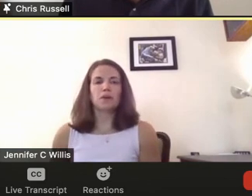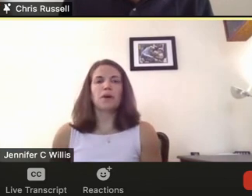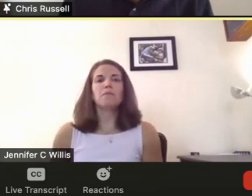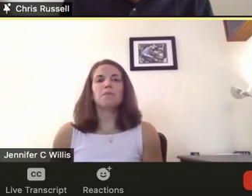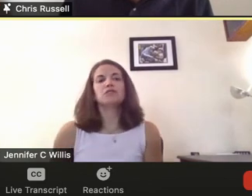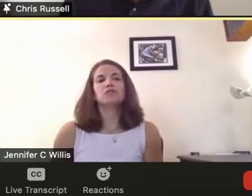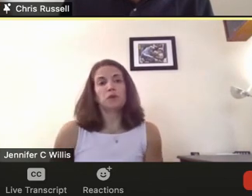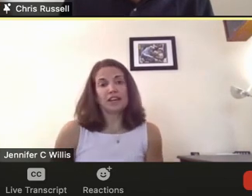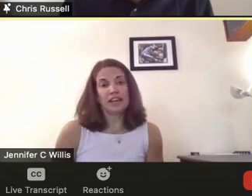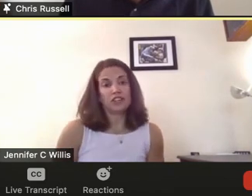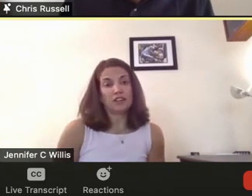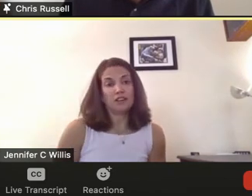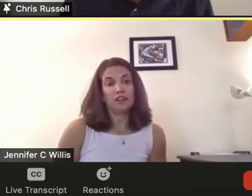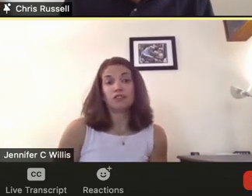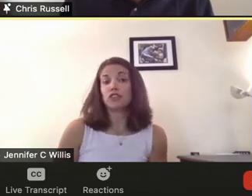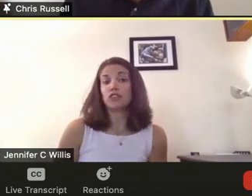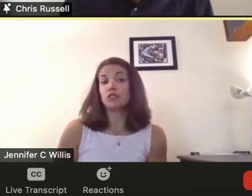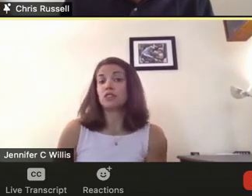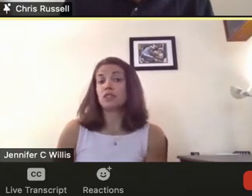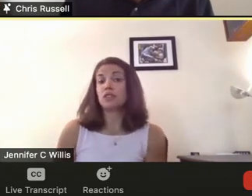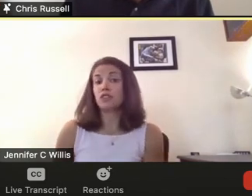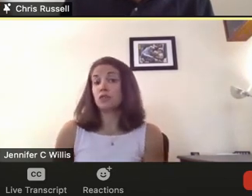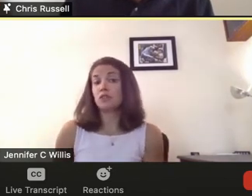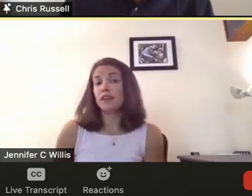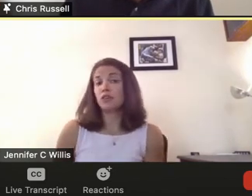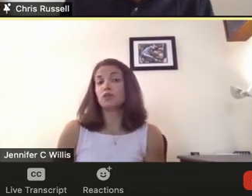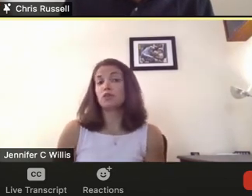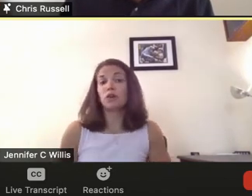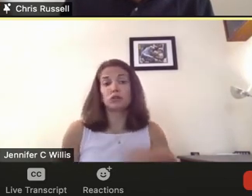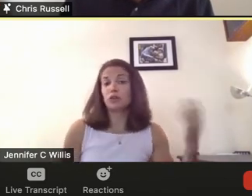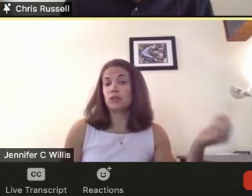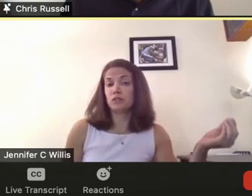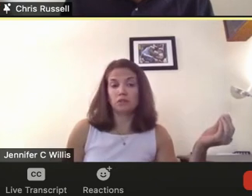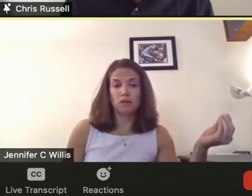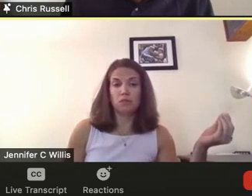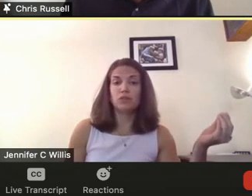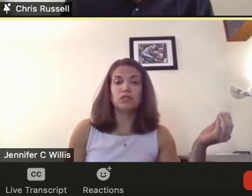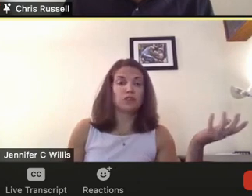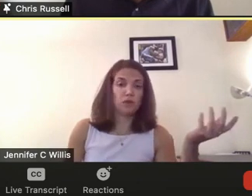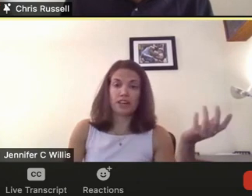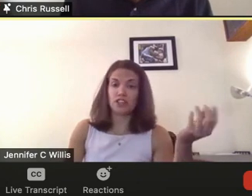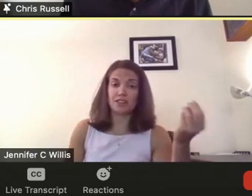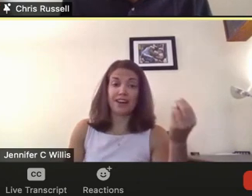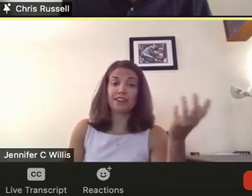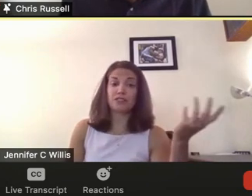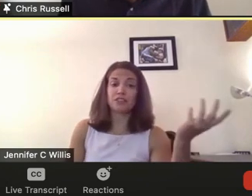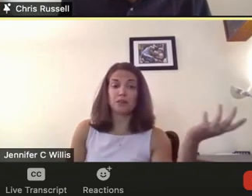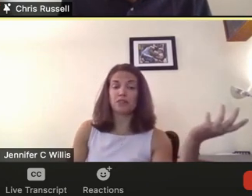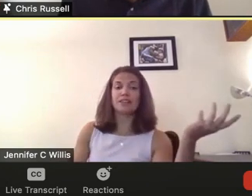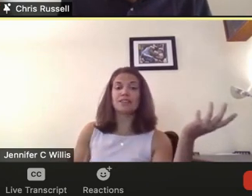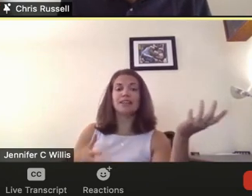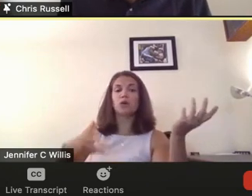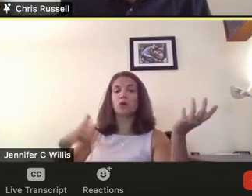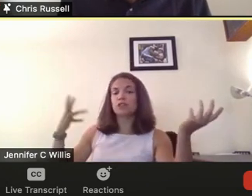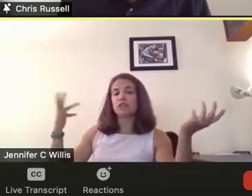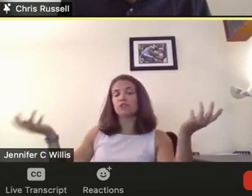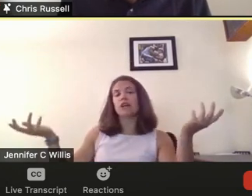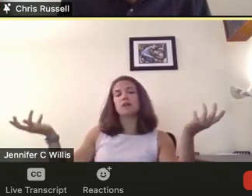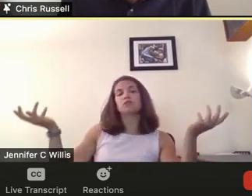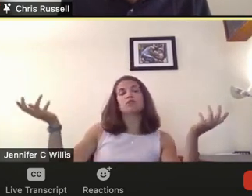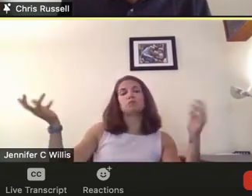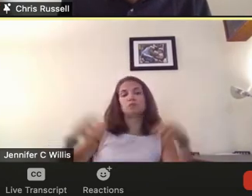So when we talk about modes of communication, for our students, some of our students may use multiple modes of communication, either simultaneously